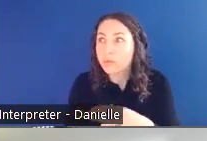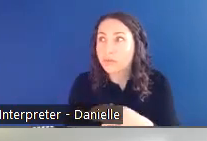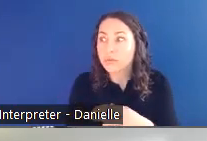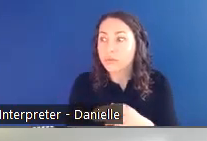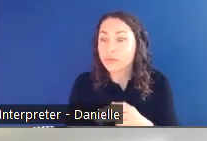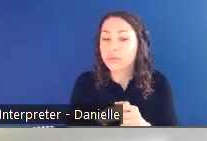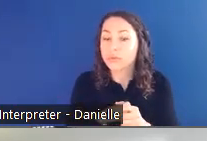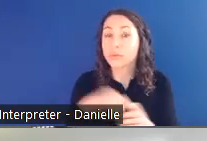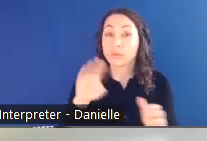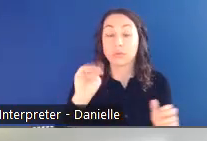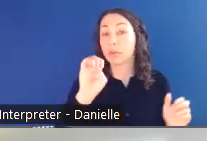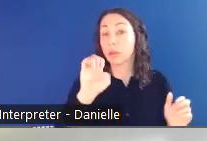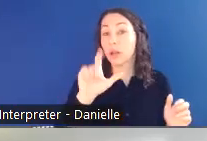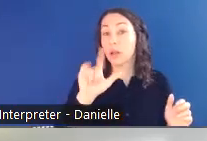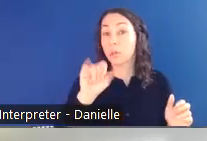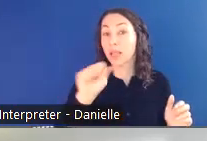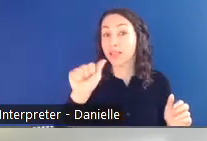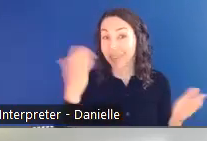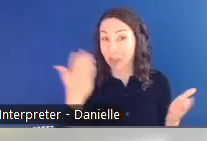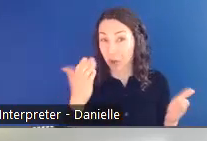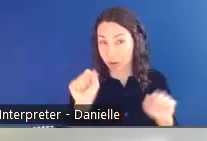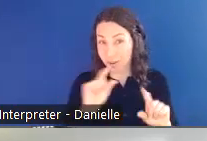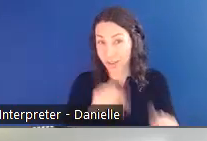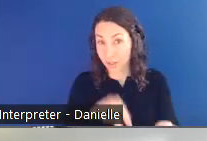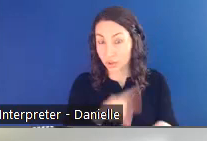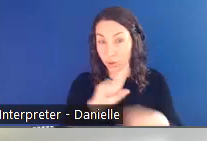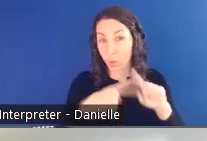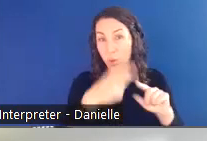Melissa Thady, are you on? Could you address that one?